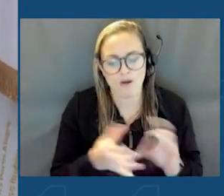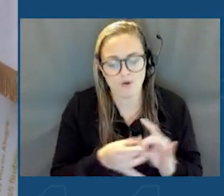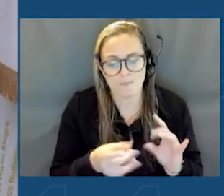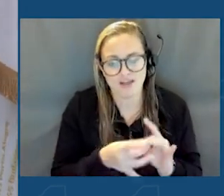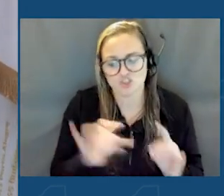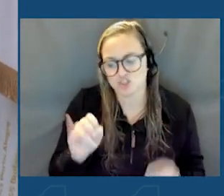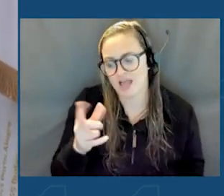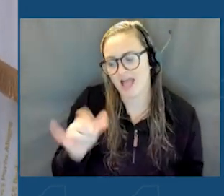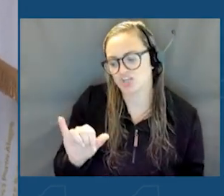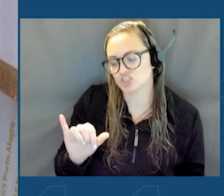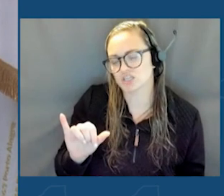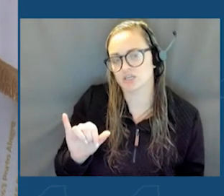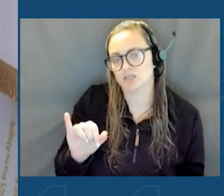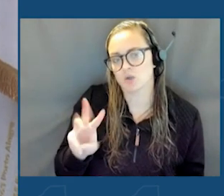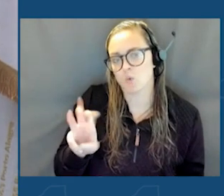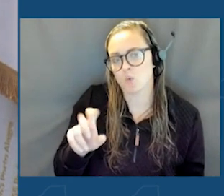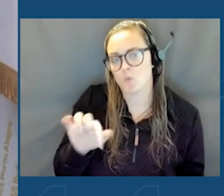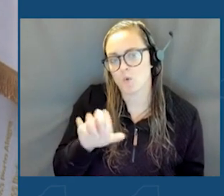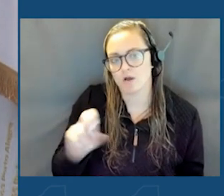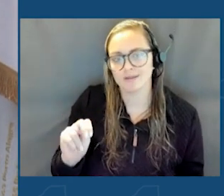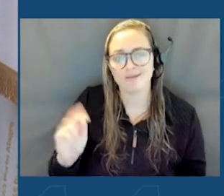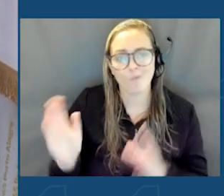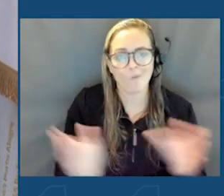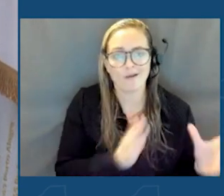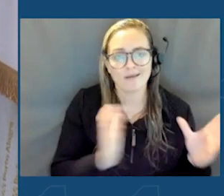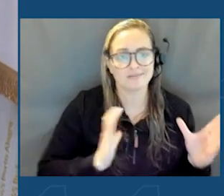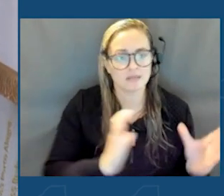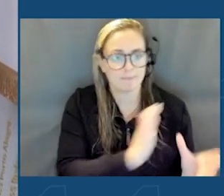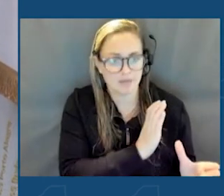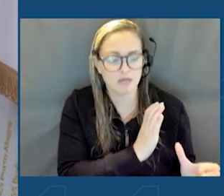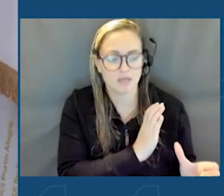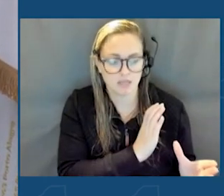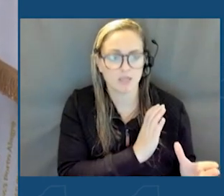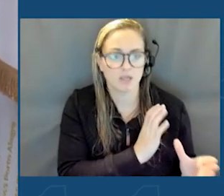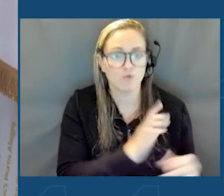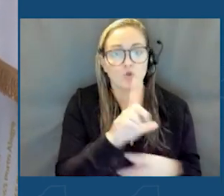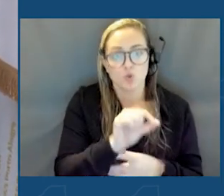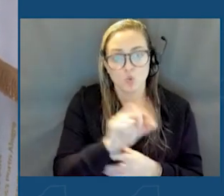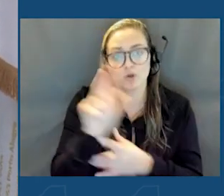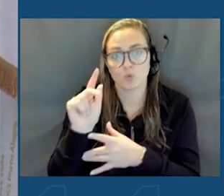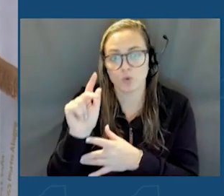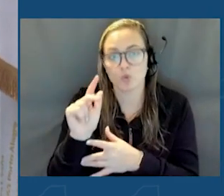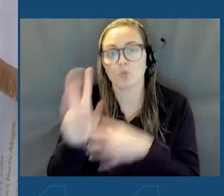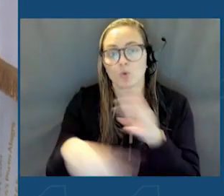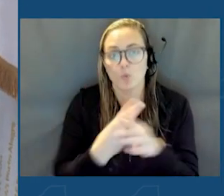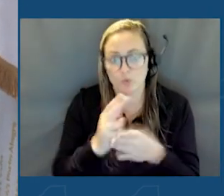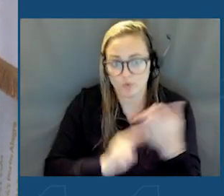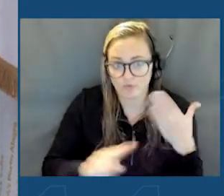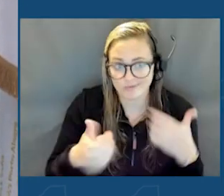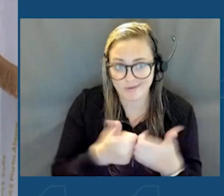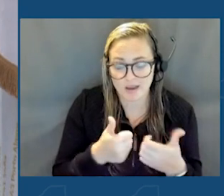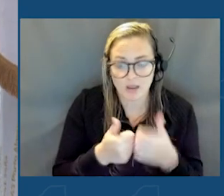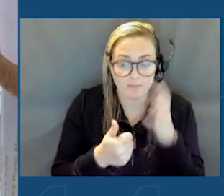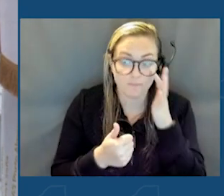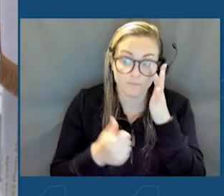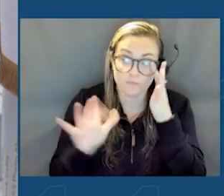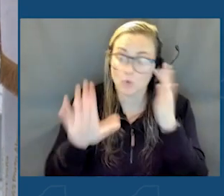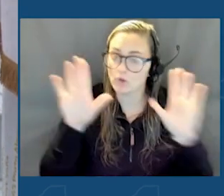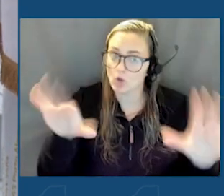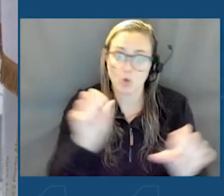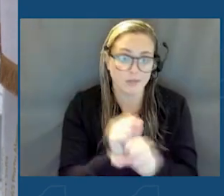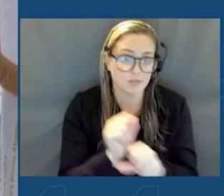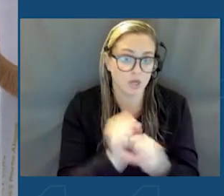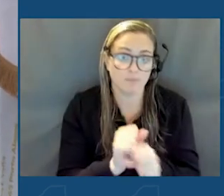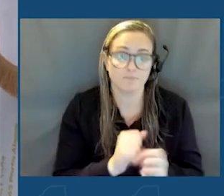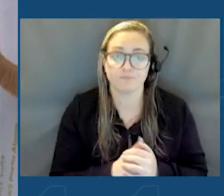Walden. She's our organizing committee, head of our organizing committee for the 2023 World University Games, and Ashley, you're doing a phenomenal job.